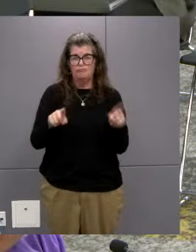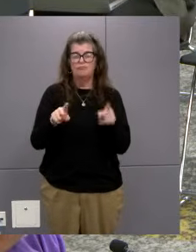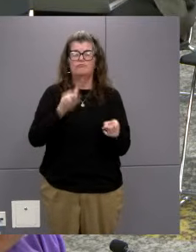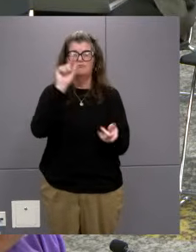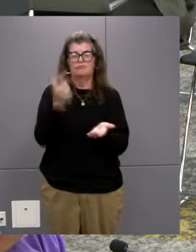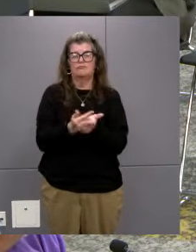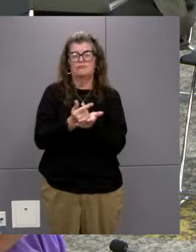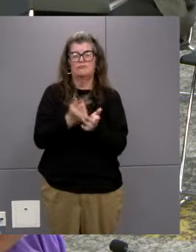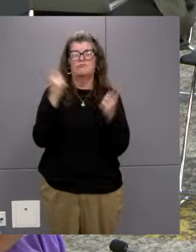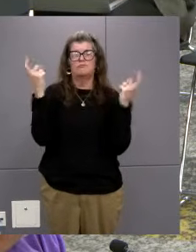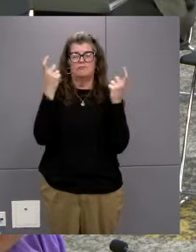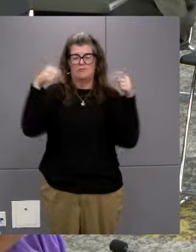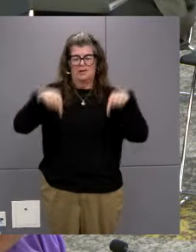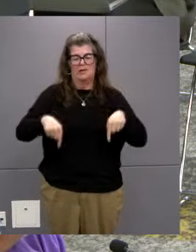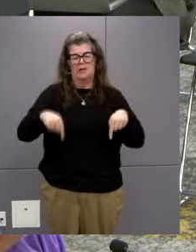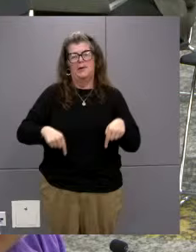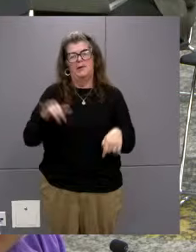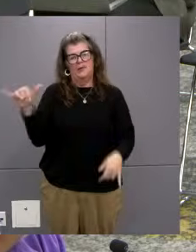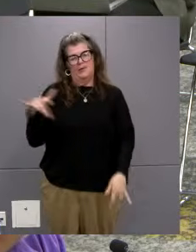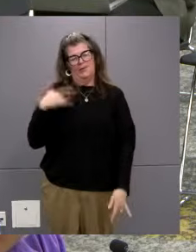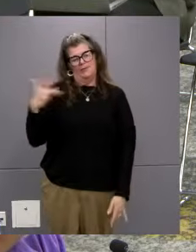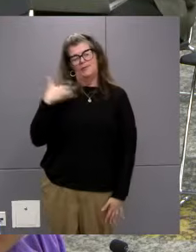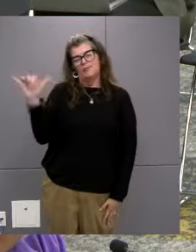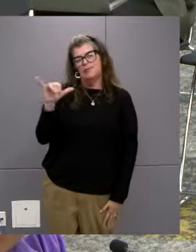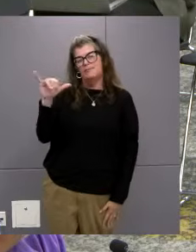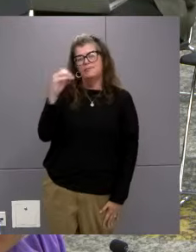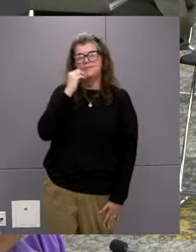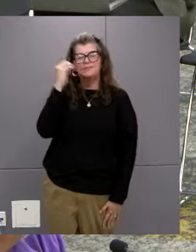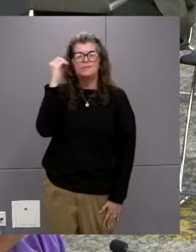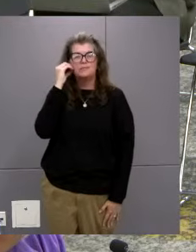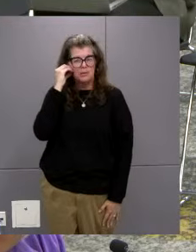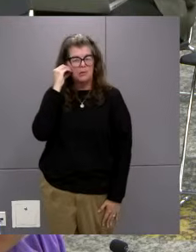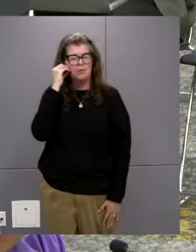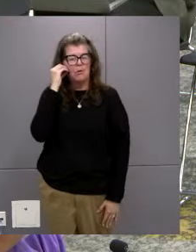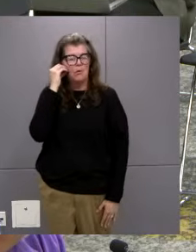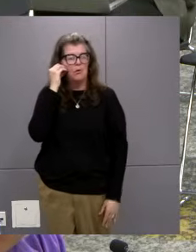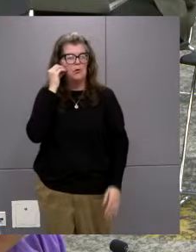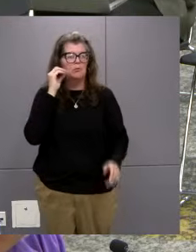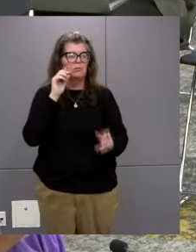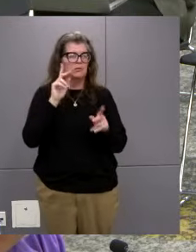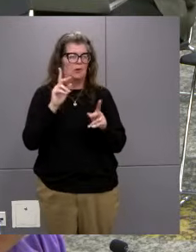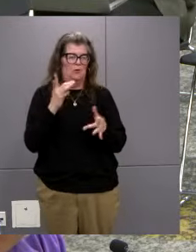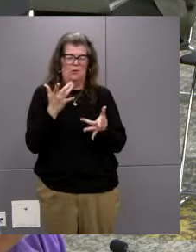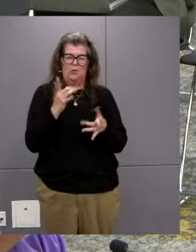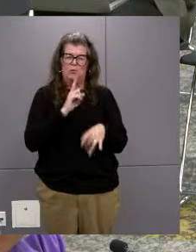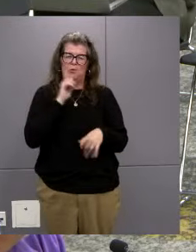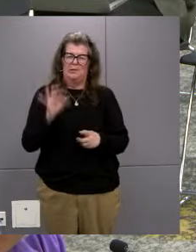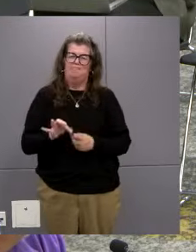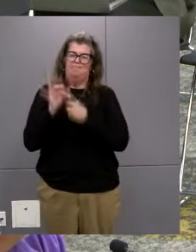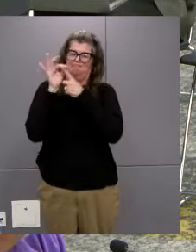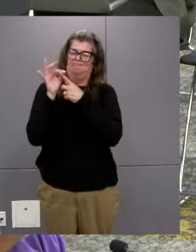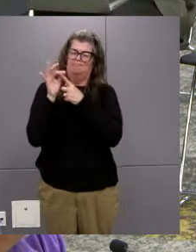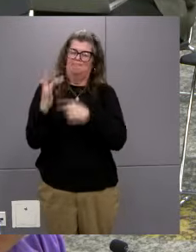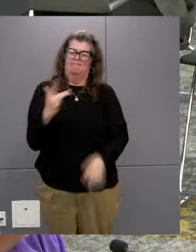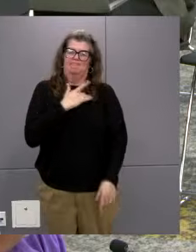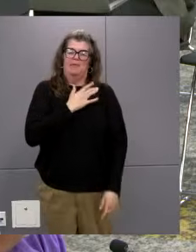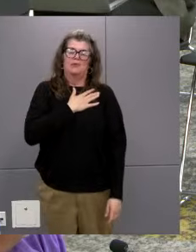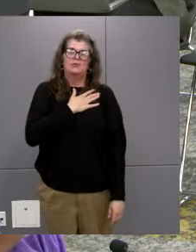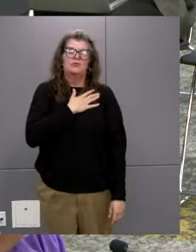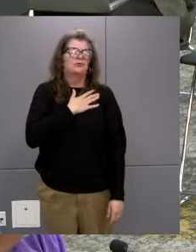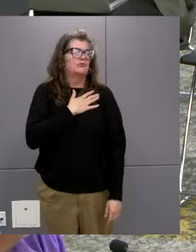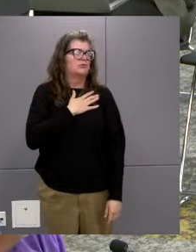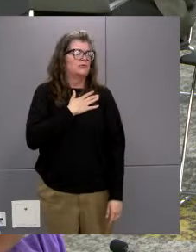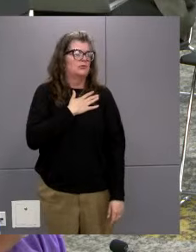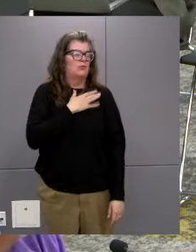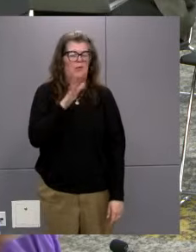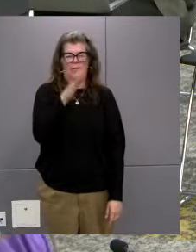is my home. And every single person here have something special in my heart. So I will never ever